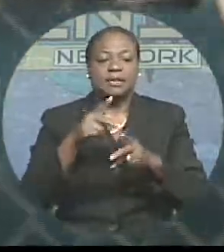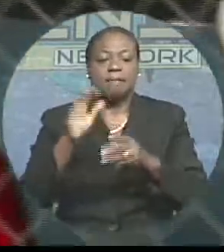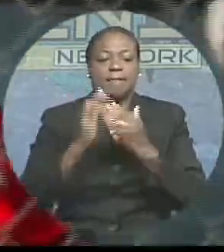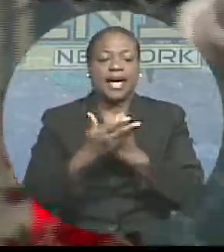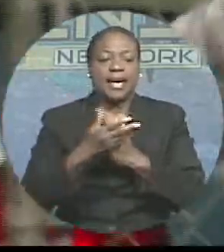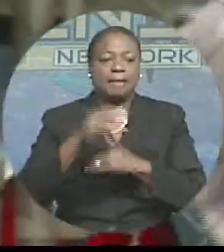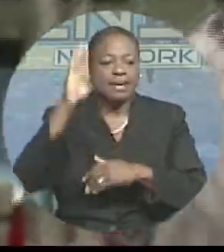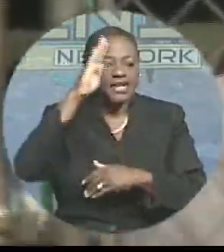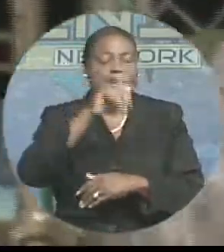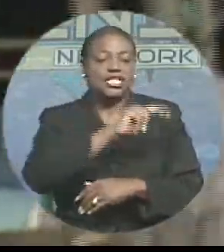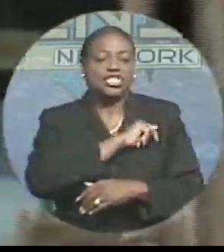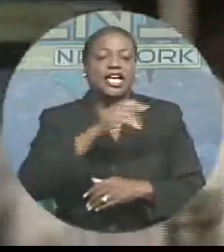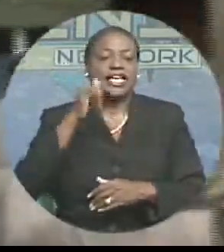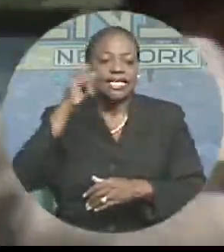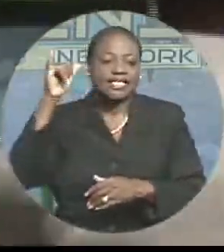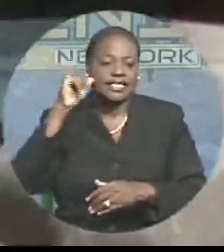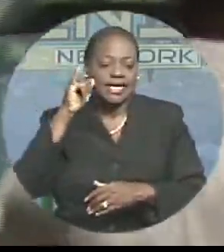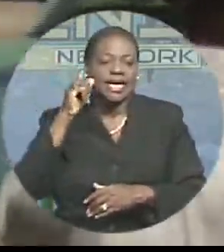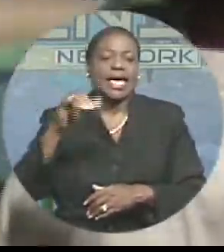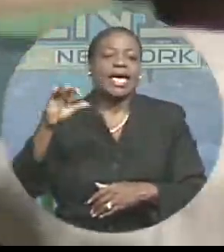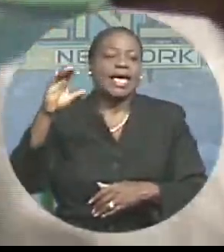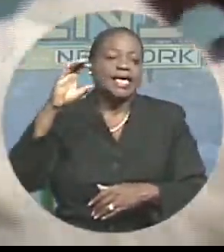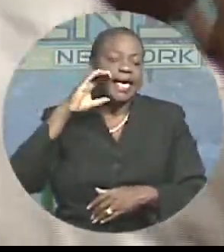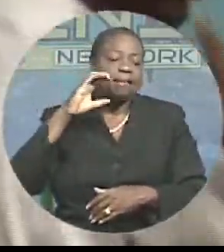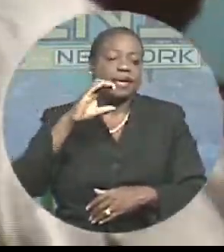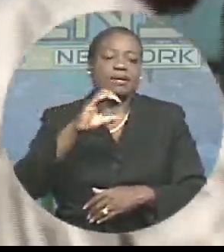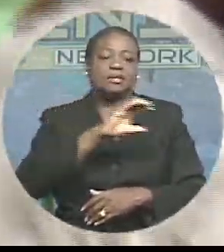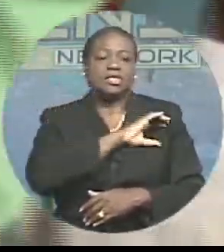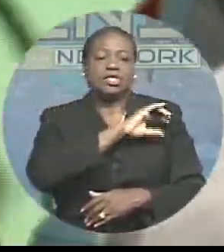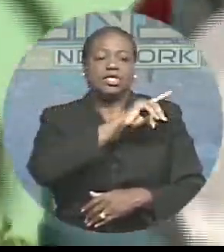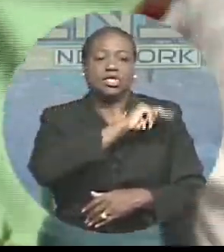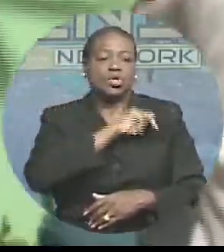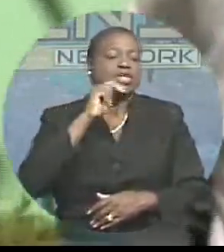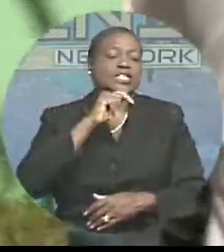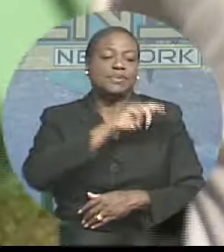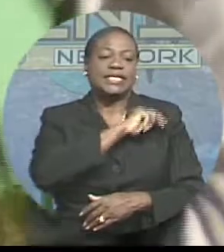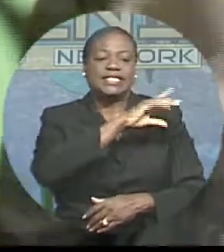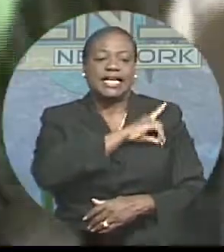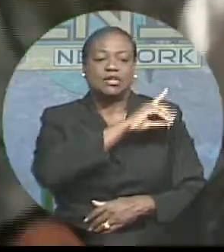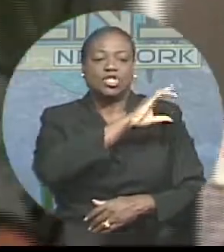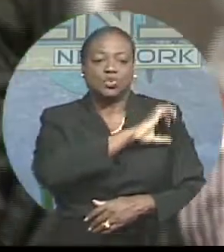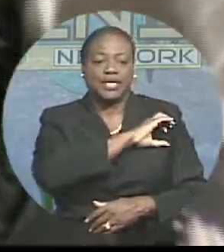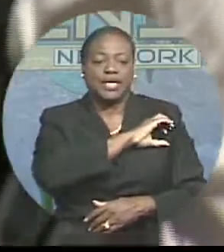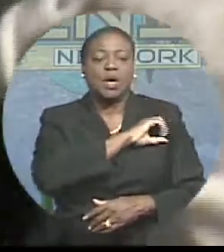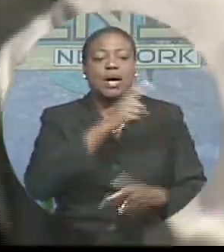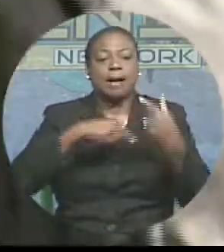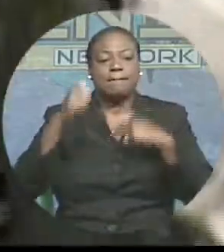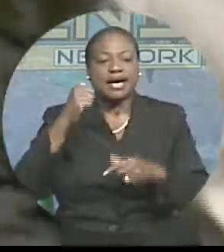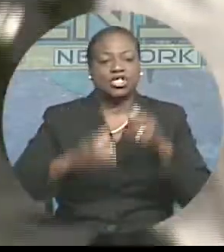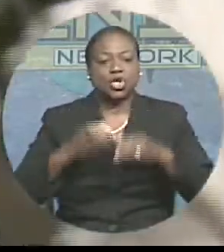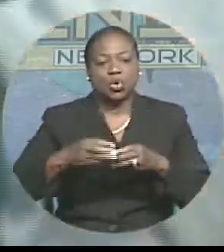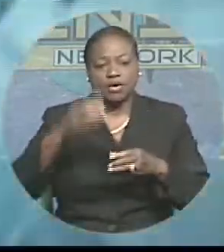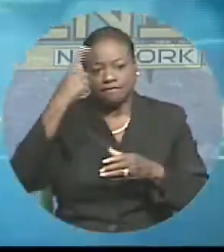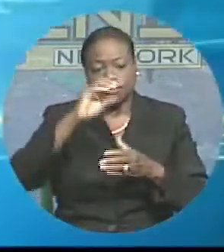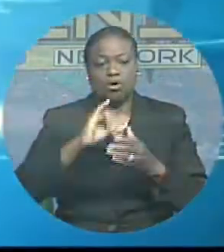Turner yesterday. Campbell, Tony Sweeting, and Delano Sweeting will return to court in October for trial.